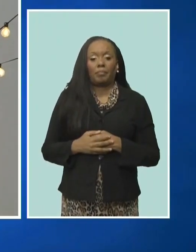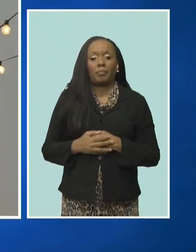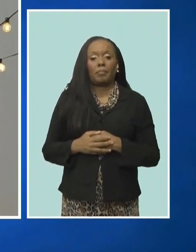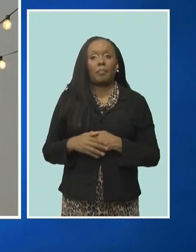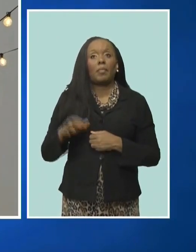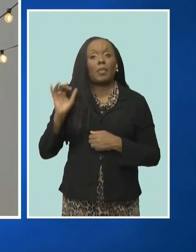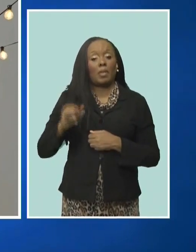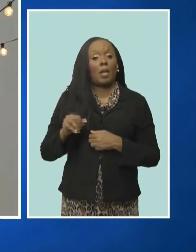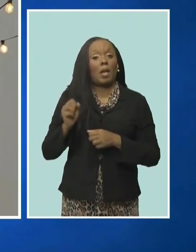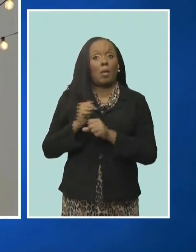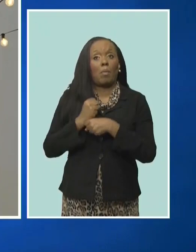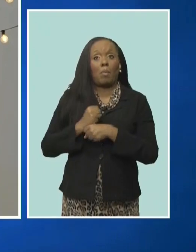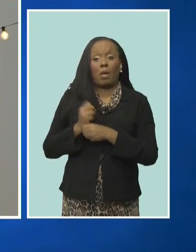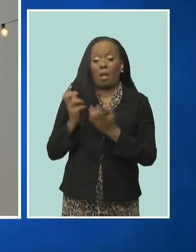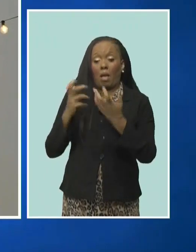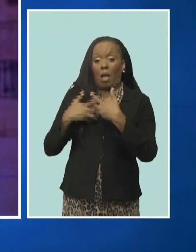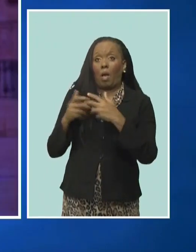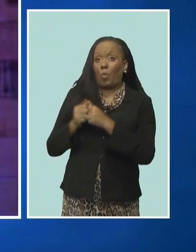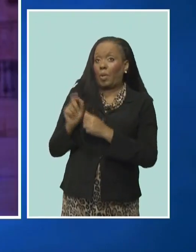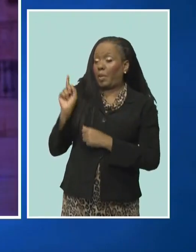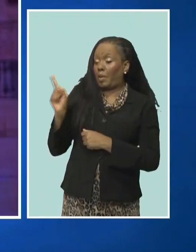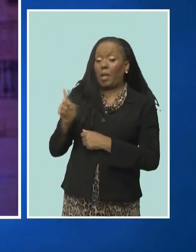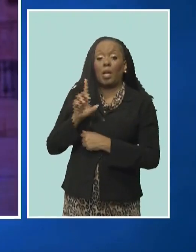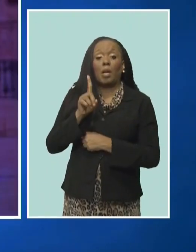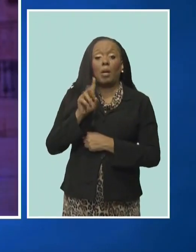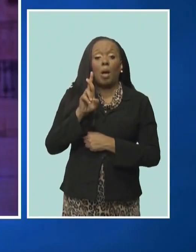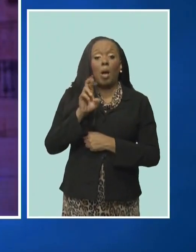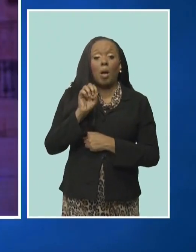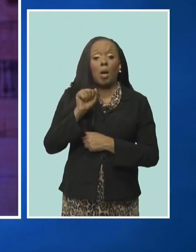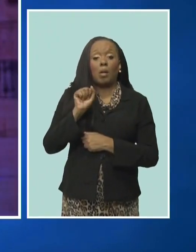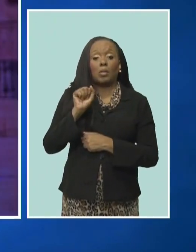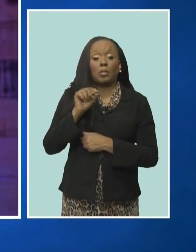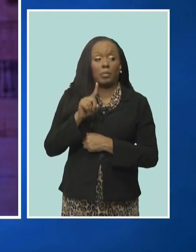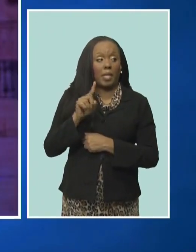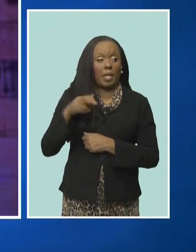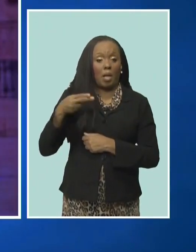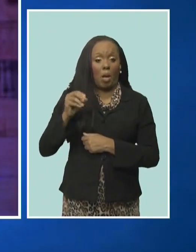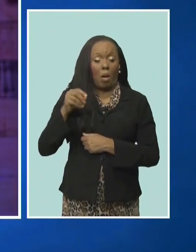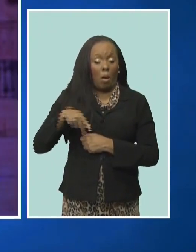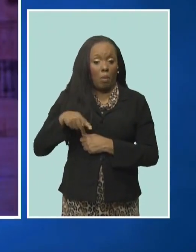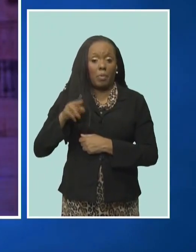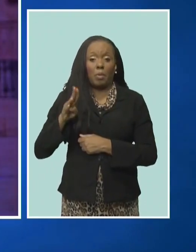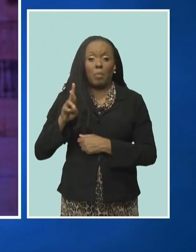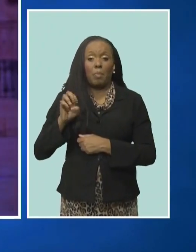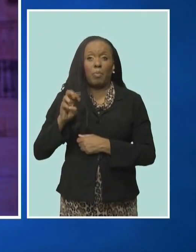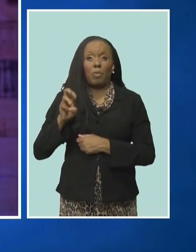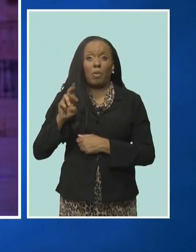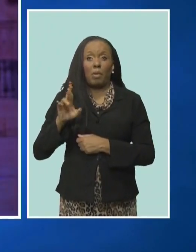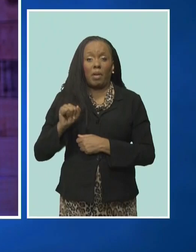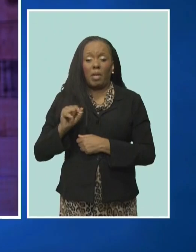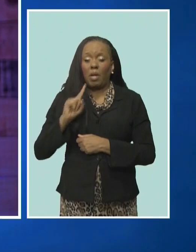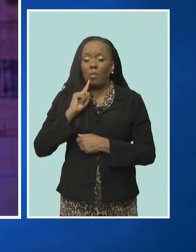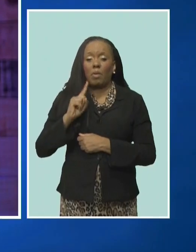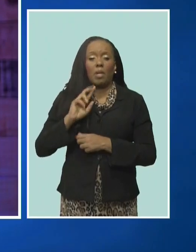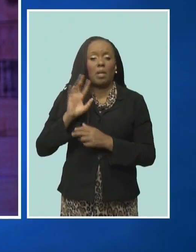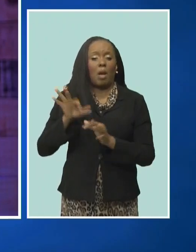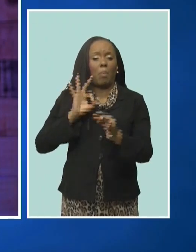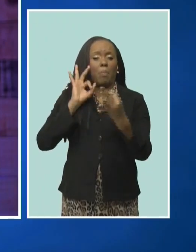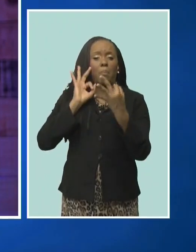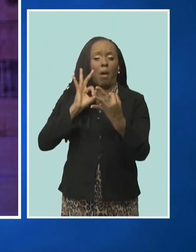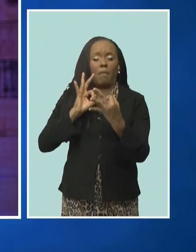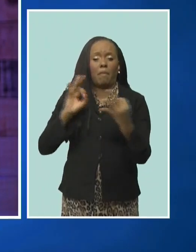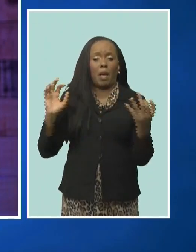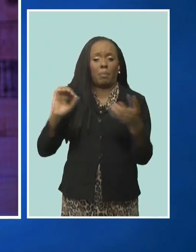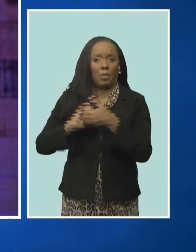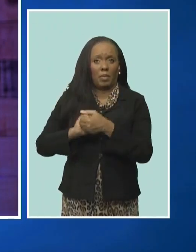in partnership with Dread Hop Brewery, and managing director Charles McKenzie has called it a perfect partnership. So far it's been